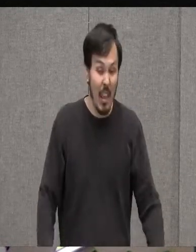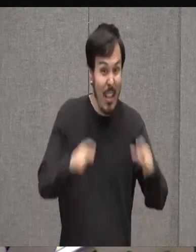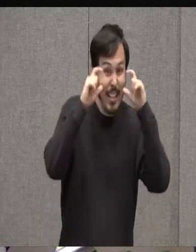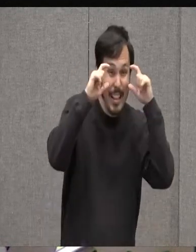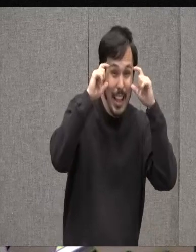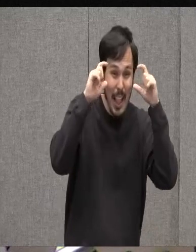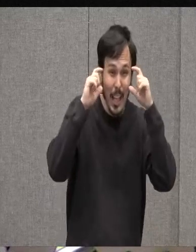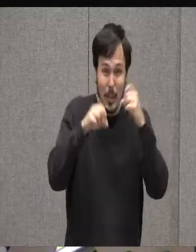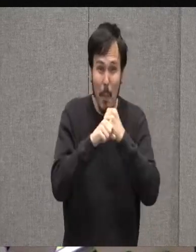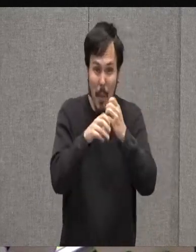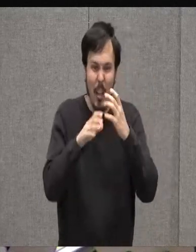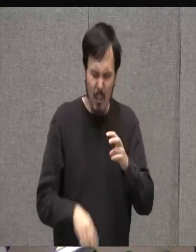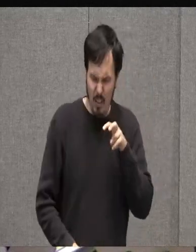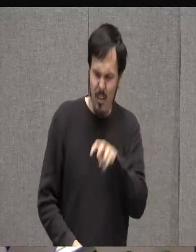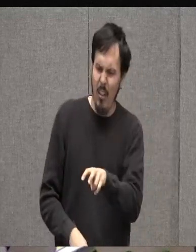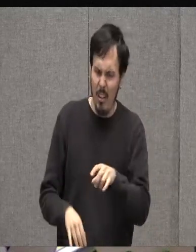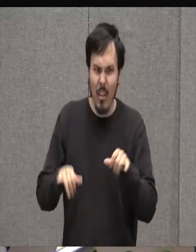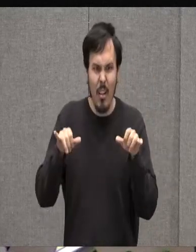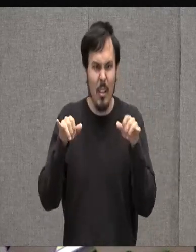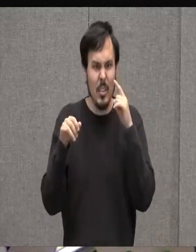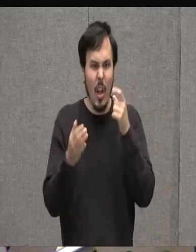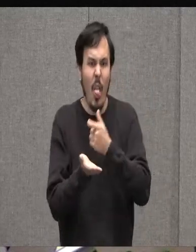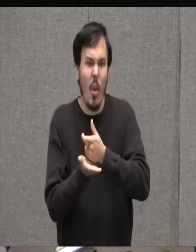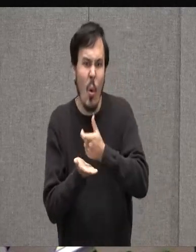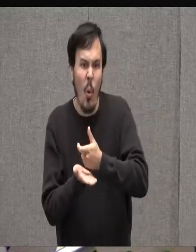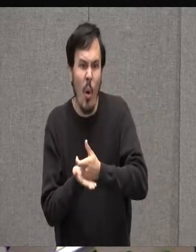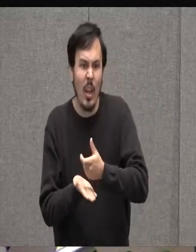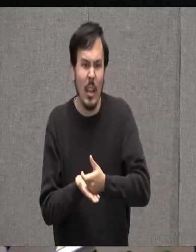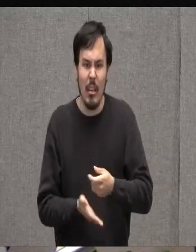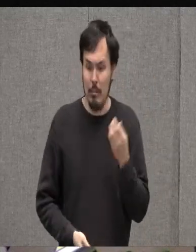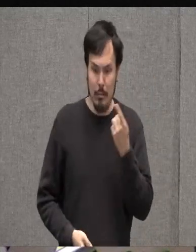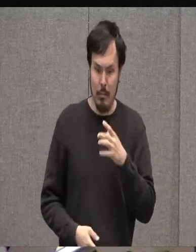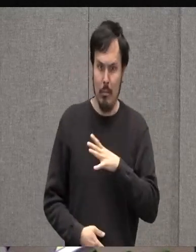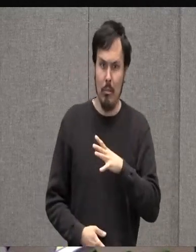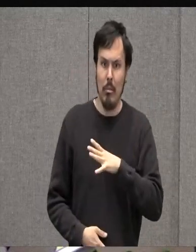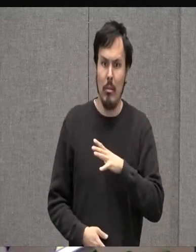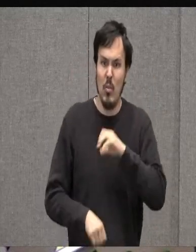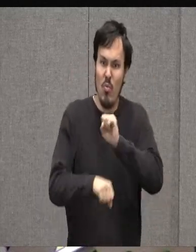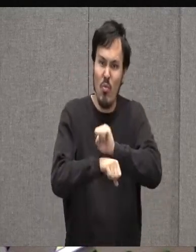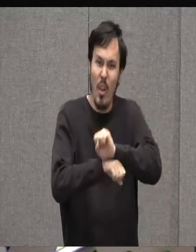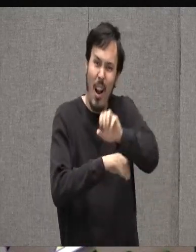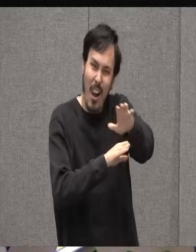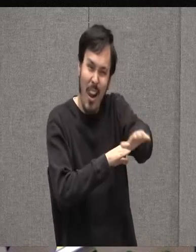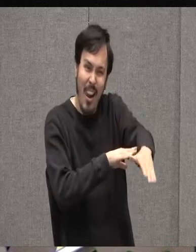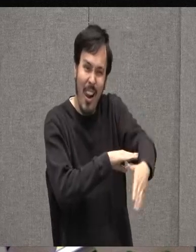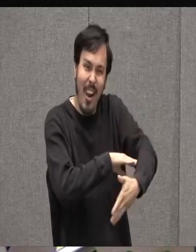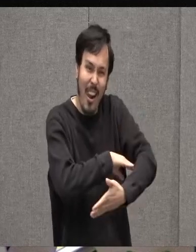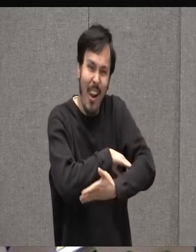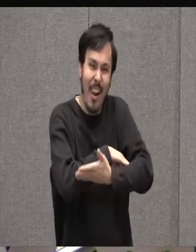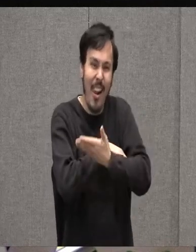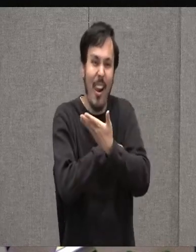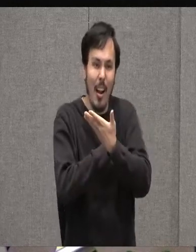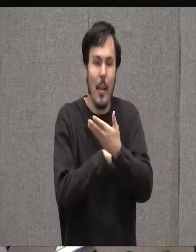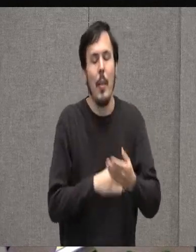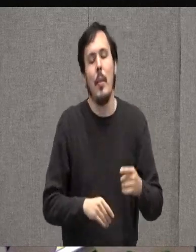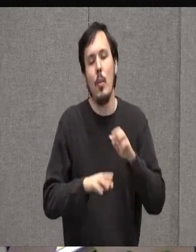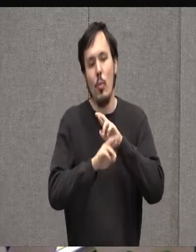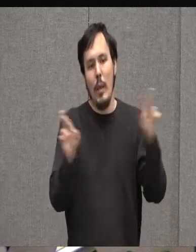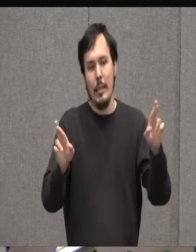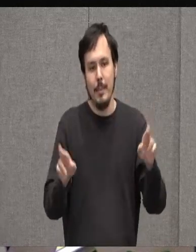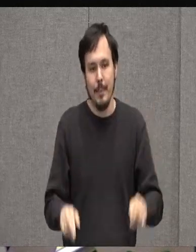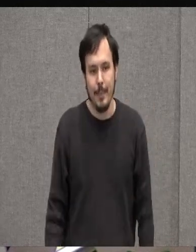explained about glasses while the giant listened. Get 'em, said the giant. Get 'em for me, and I'll pay you gold.